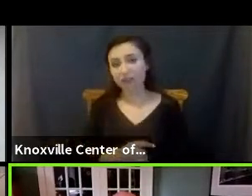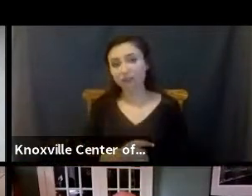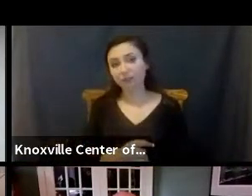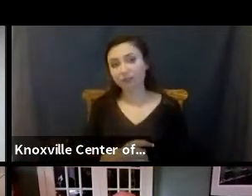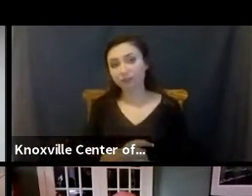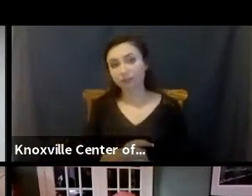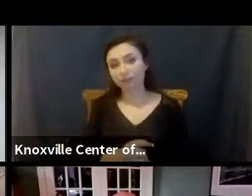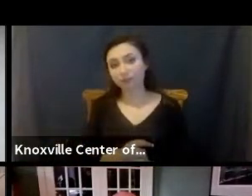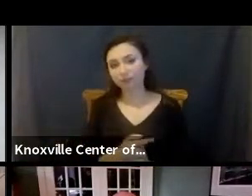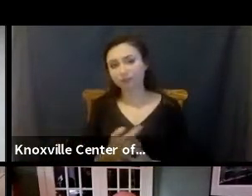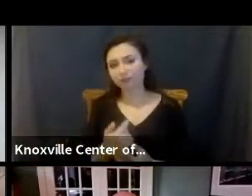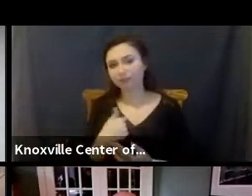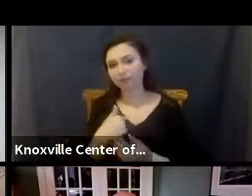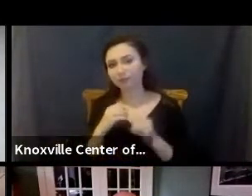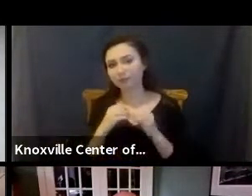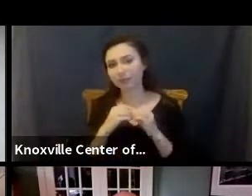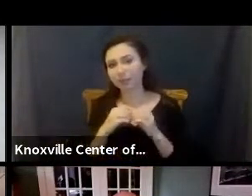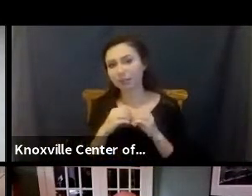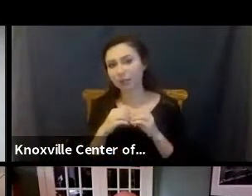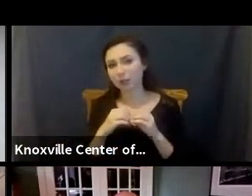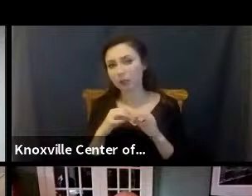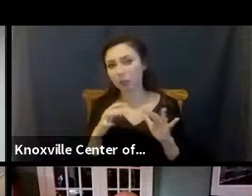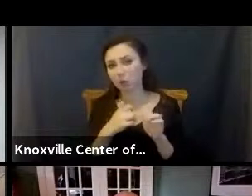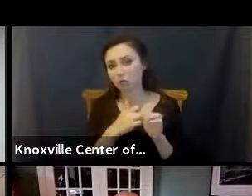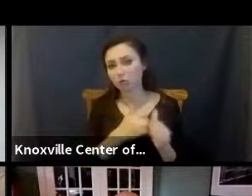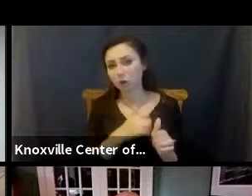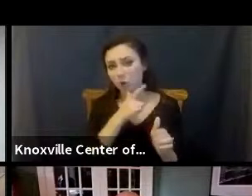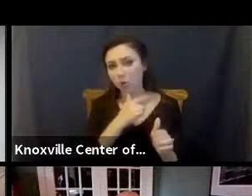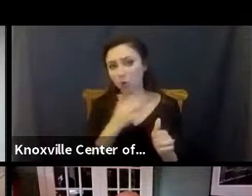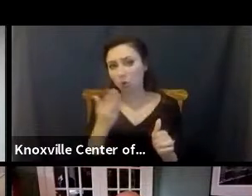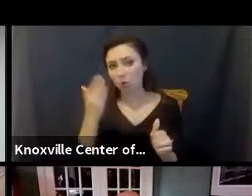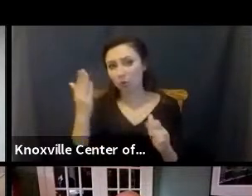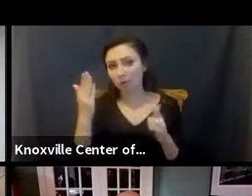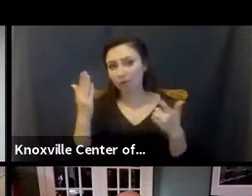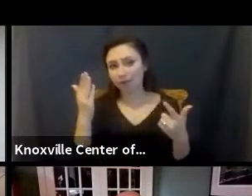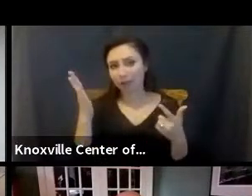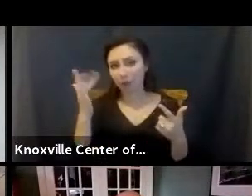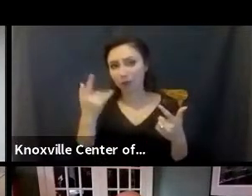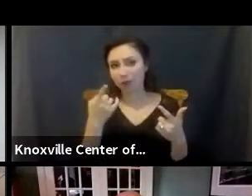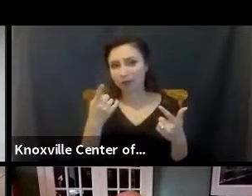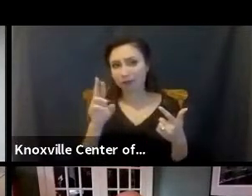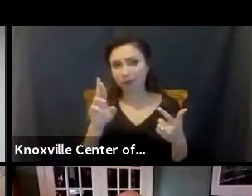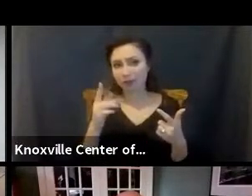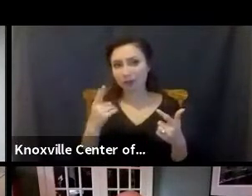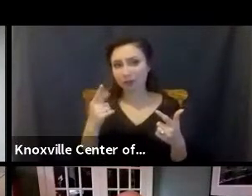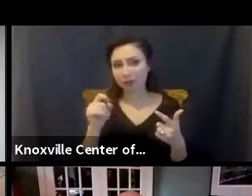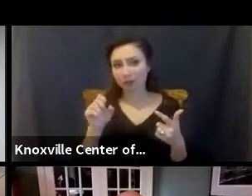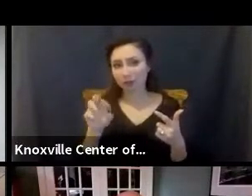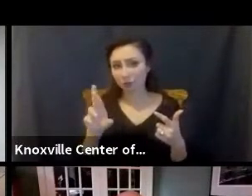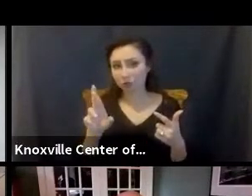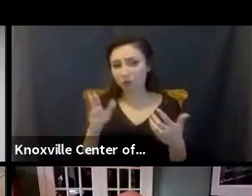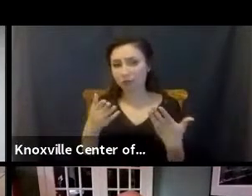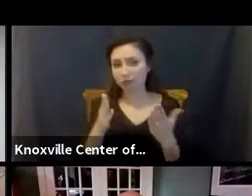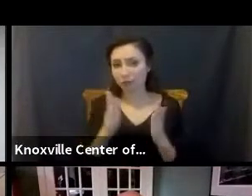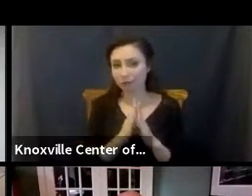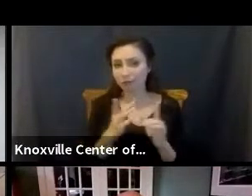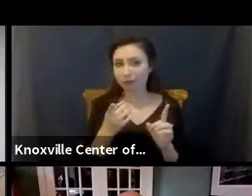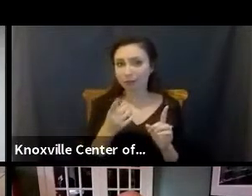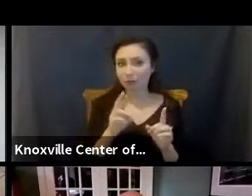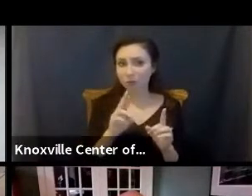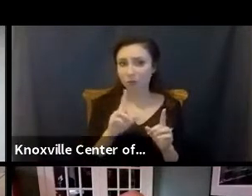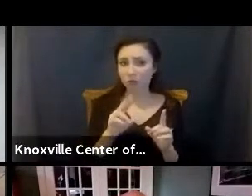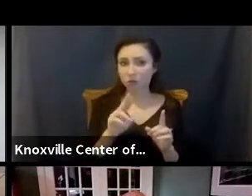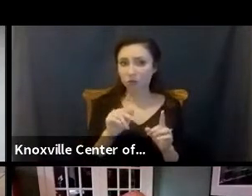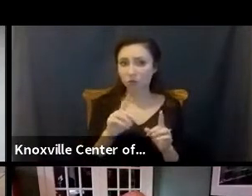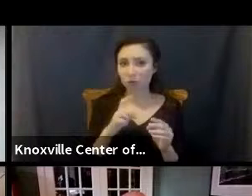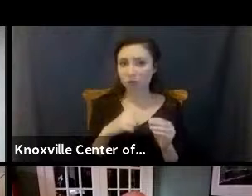I've lost track of who originally moved and who seconded because Dr. Guncher had asked Dr. Drake about